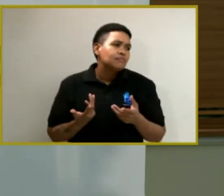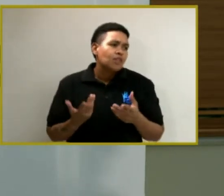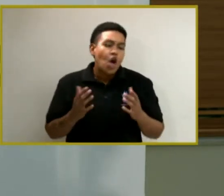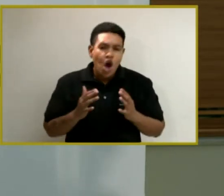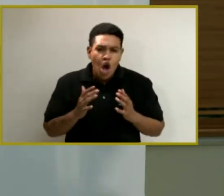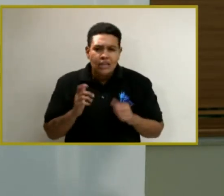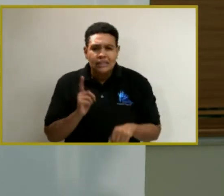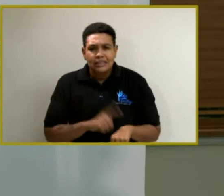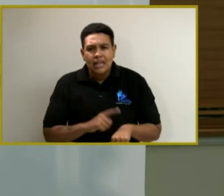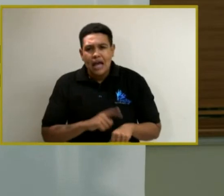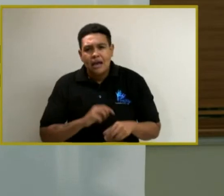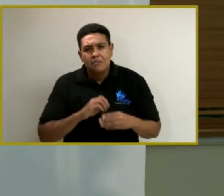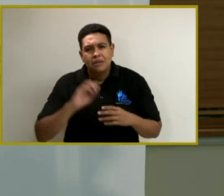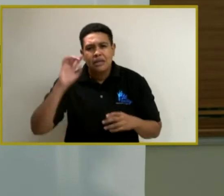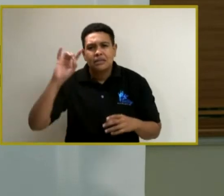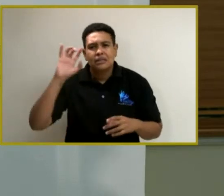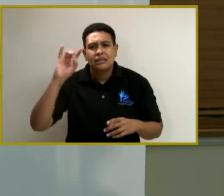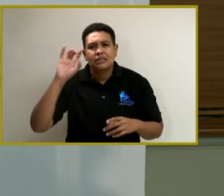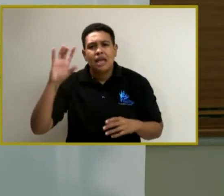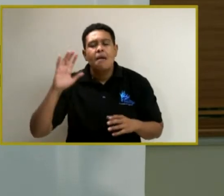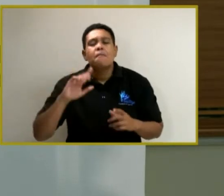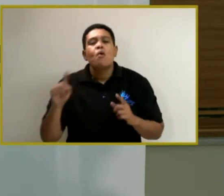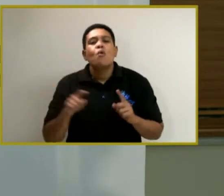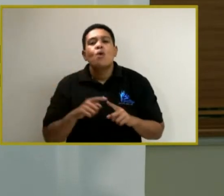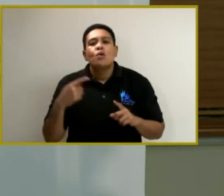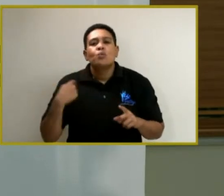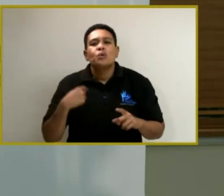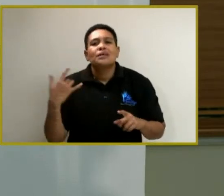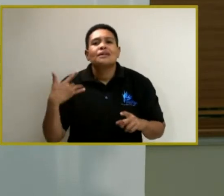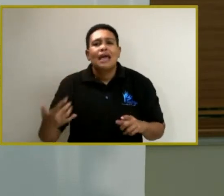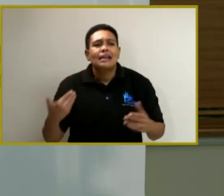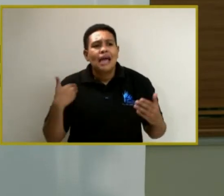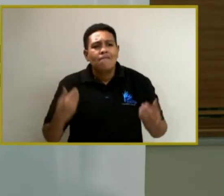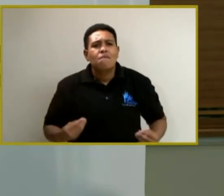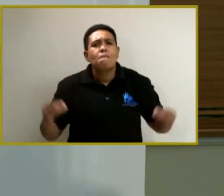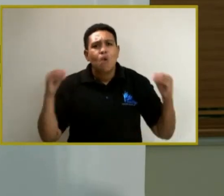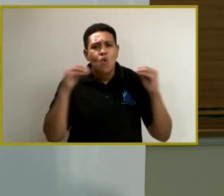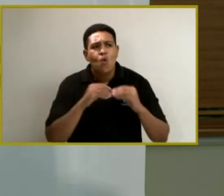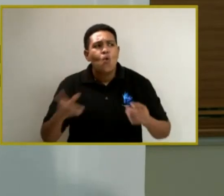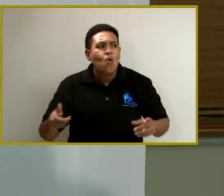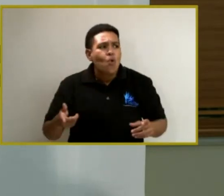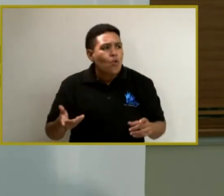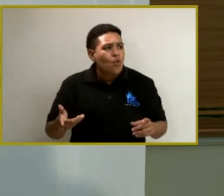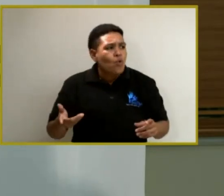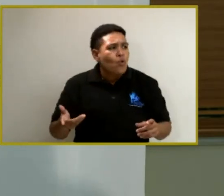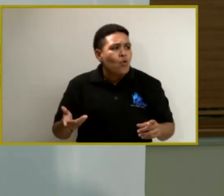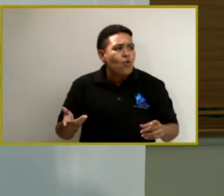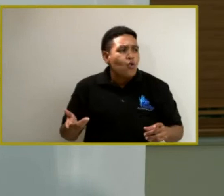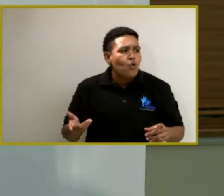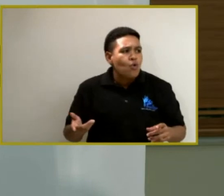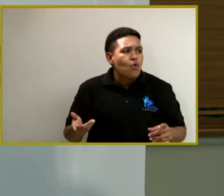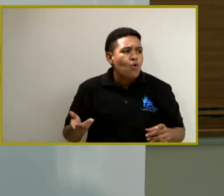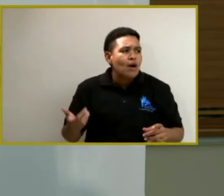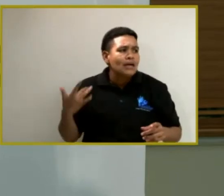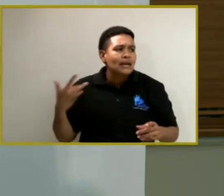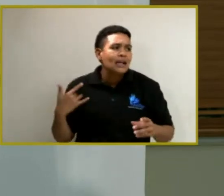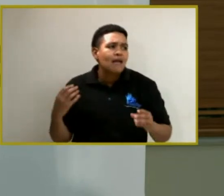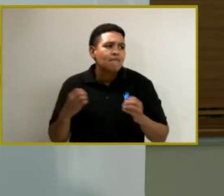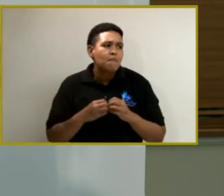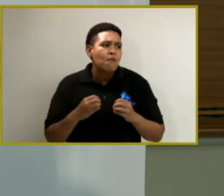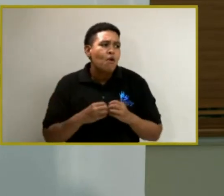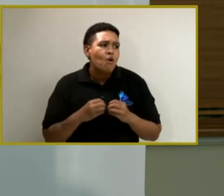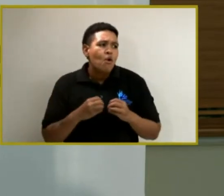holiday season in December, when we tend to have more, believe it or not, we tend to have more